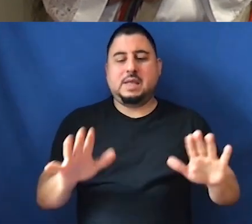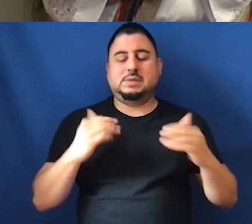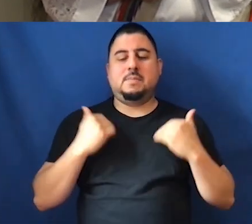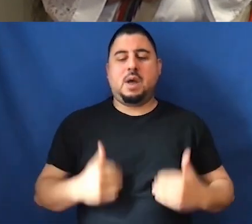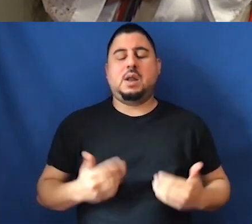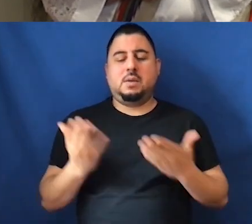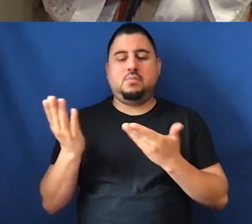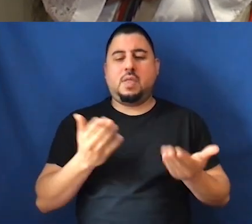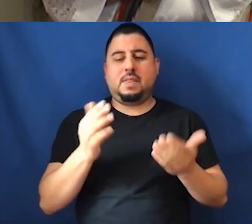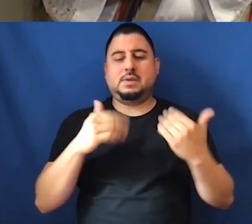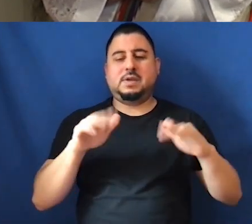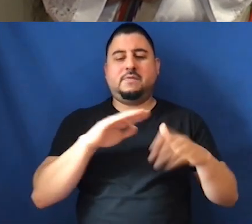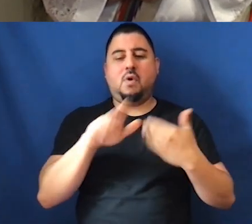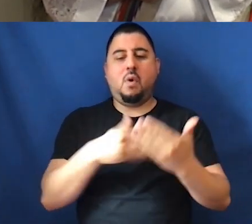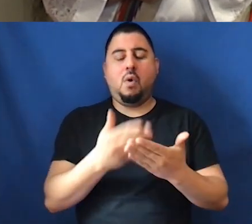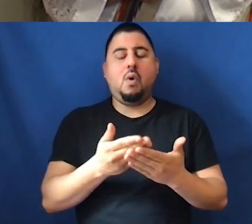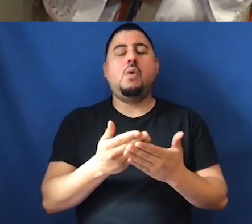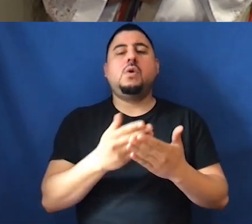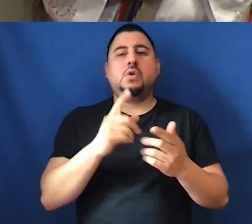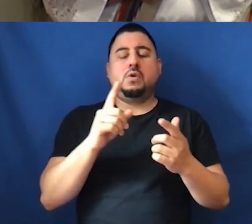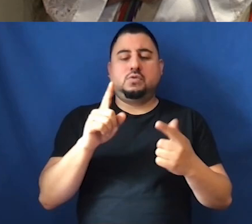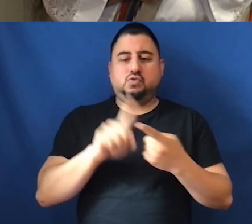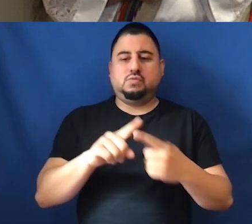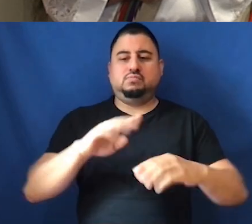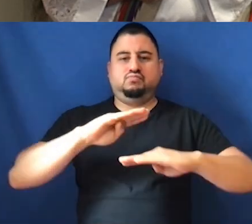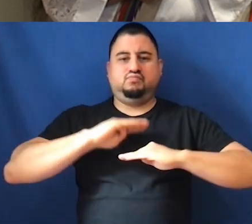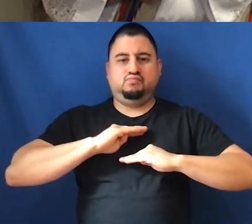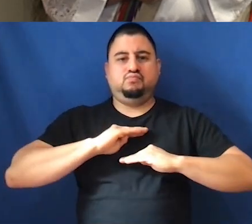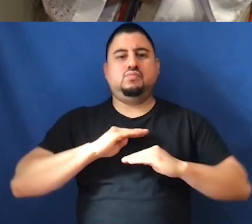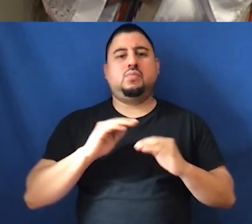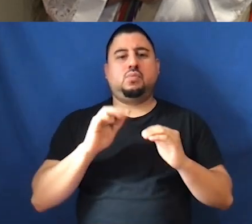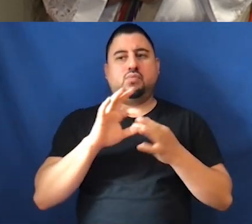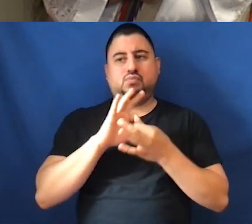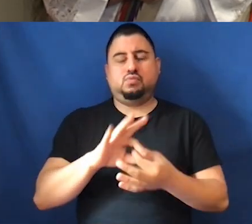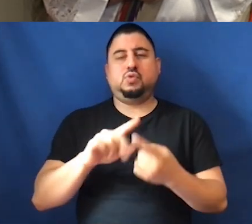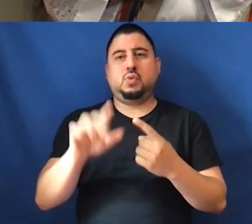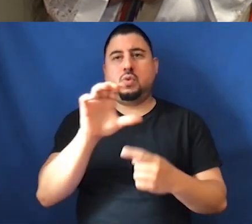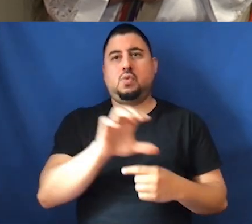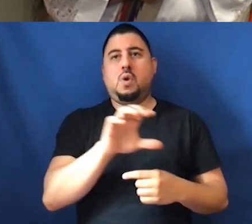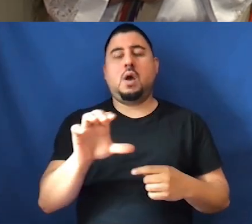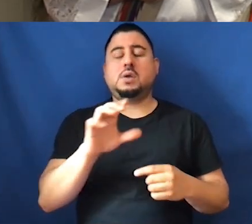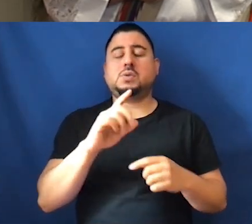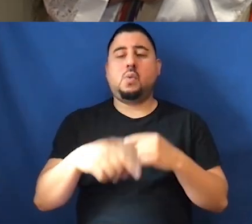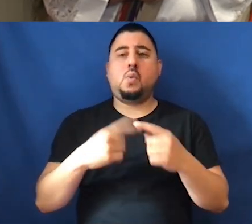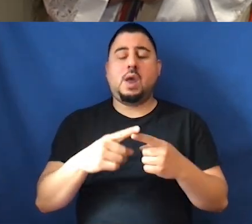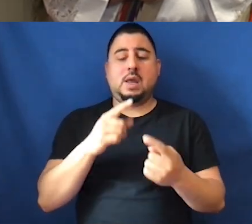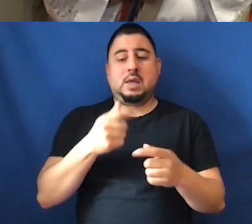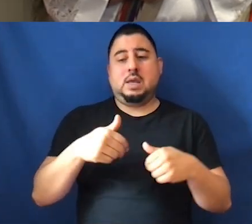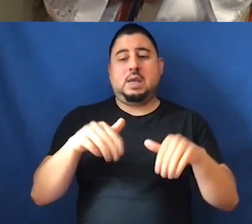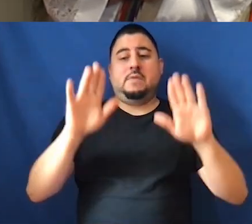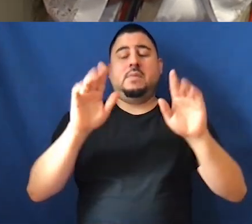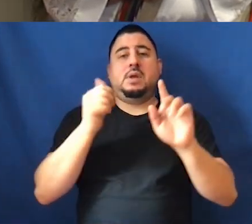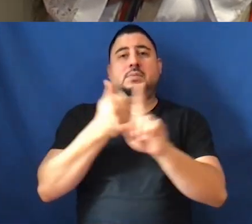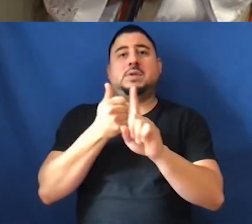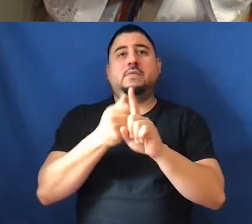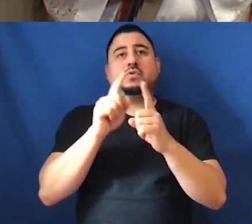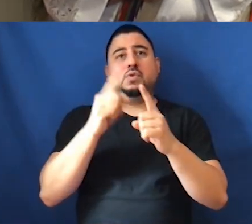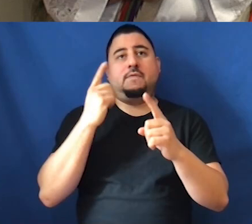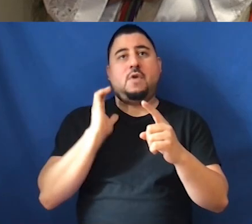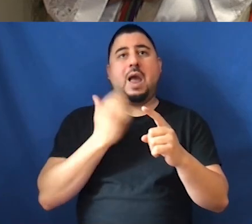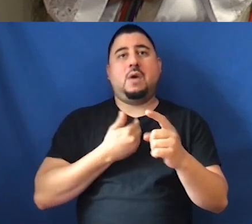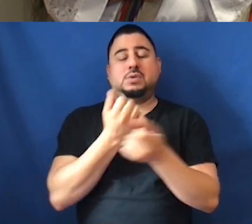brought the sacrifices of old to fulfillment in the reality of the cross, and, by commending himself to you for our